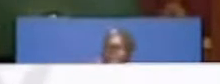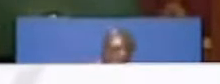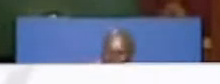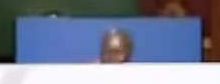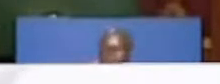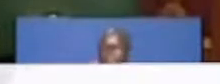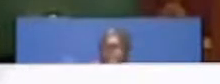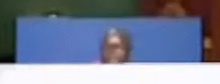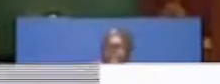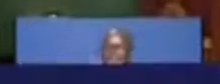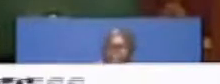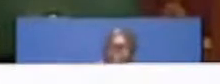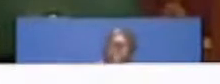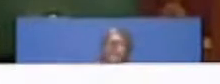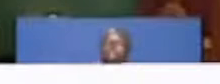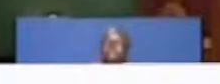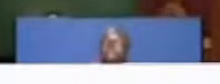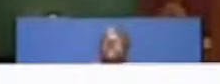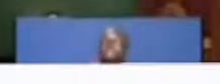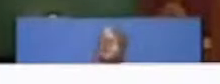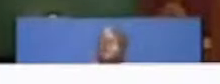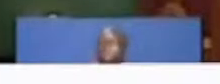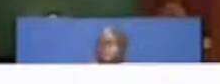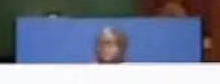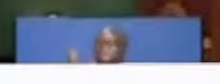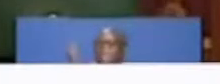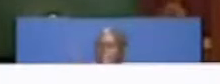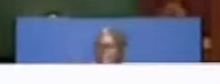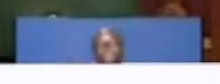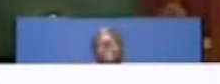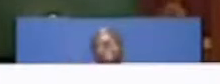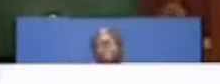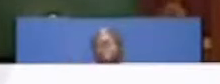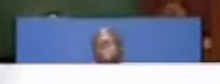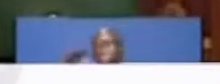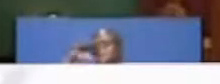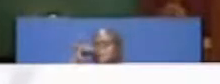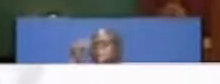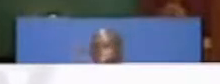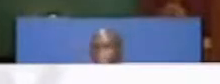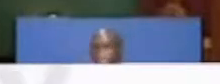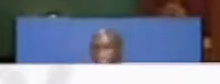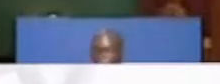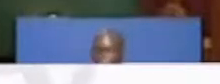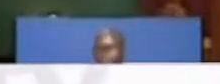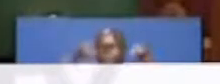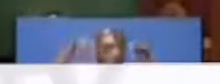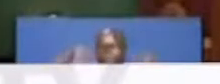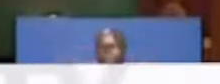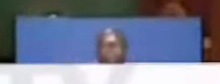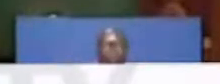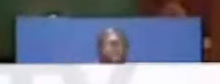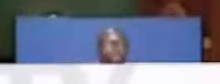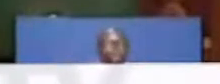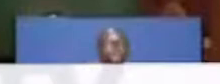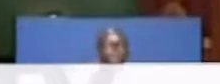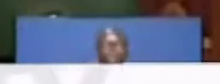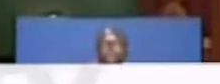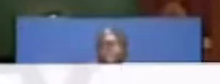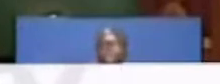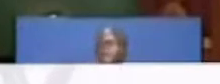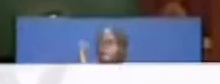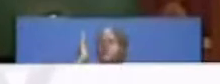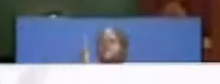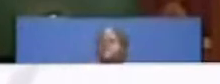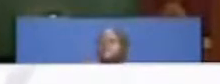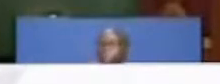incomes of ordinary Kenyans. Mr. Speaker, as devolution takes root, and as an affirmation of